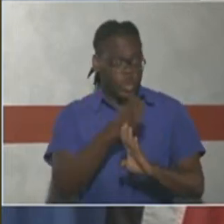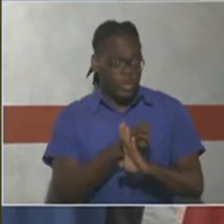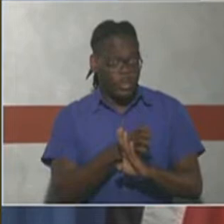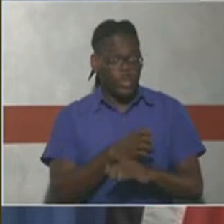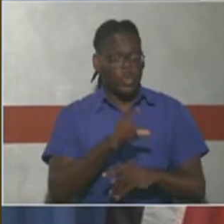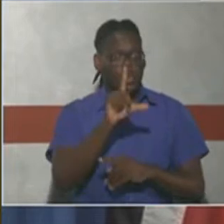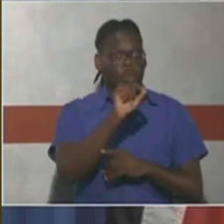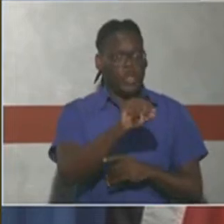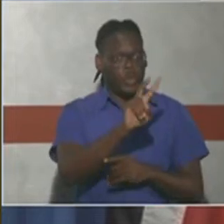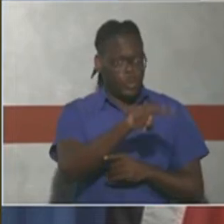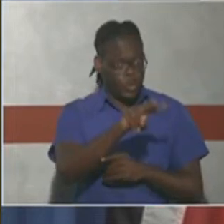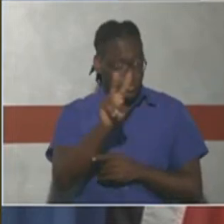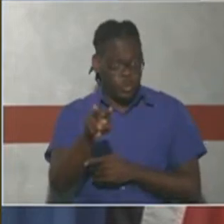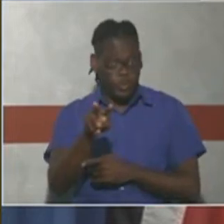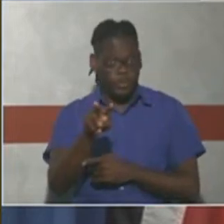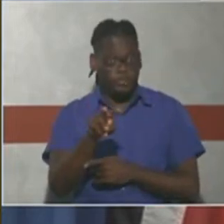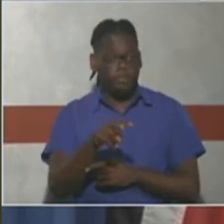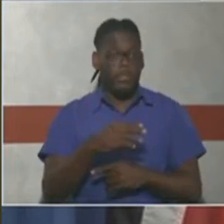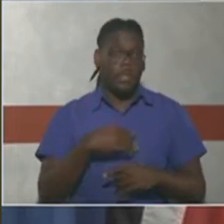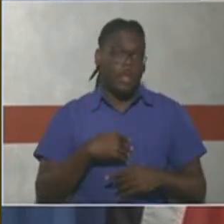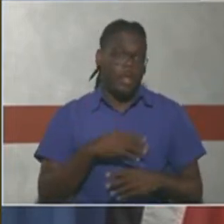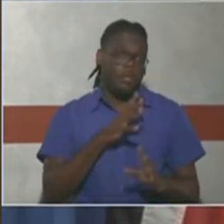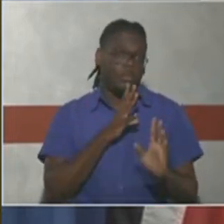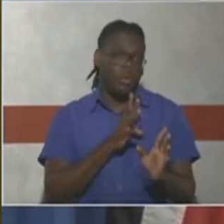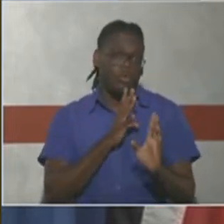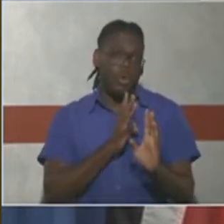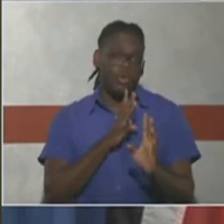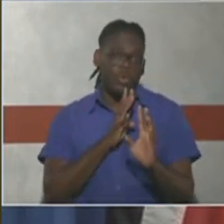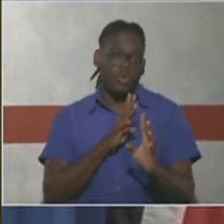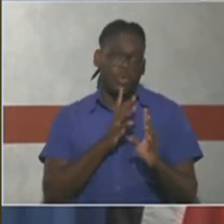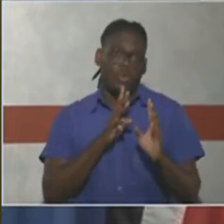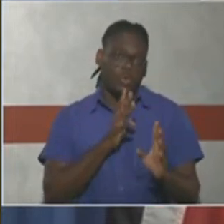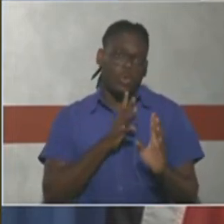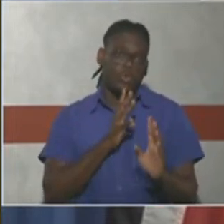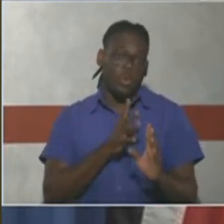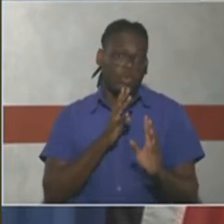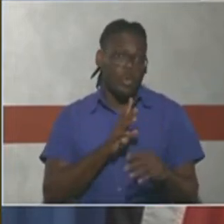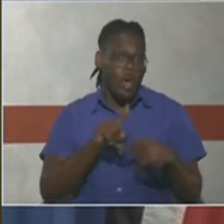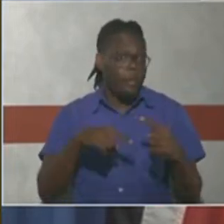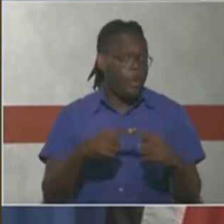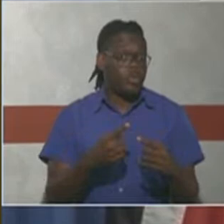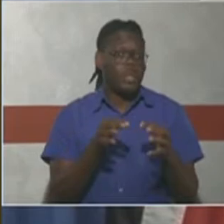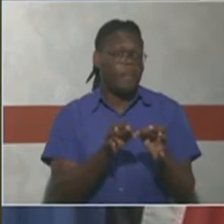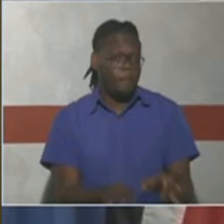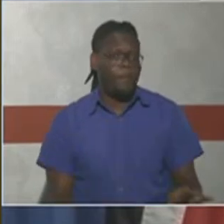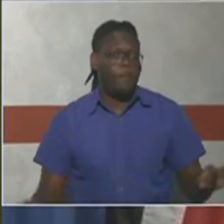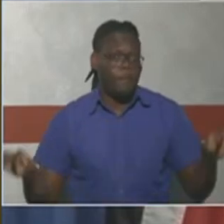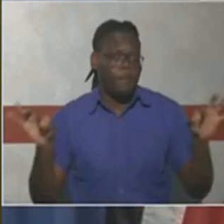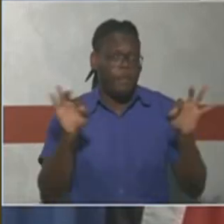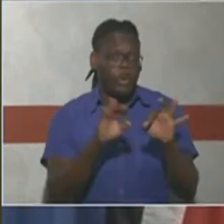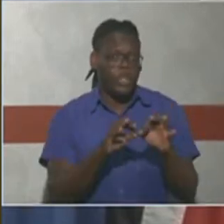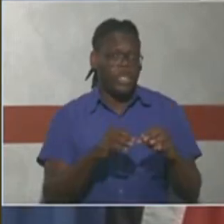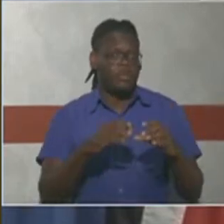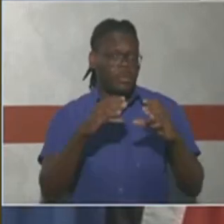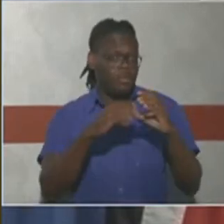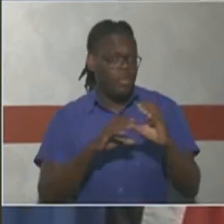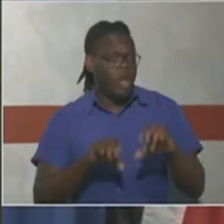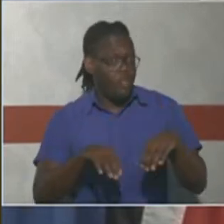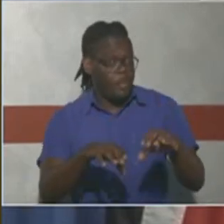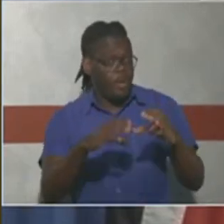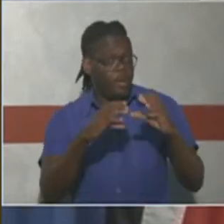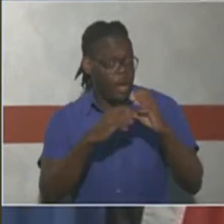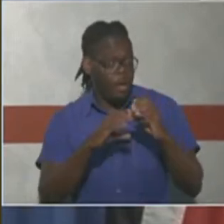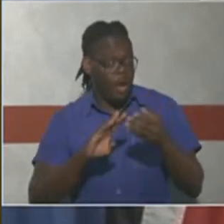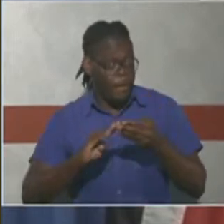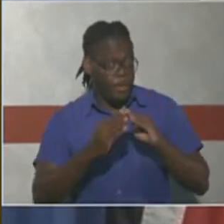length about the importance of the CARICOM in the region, and in particular, the role we could play